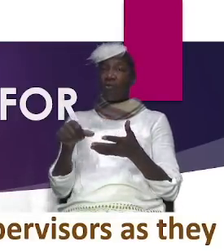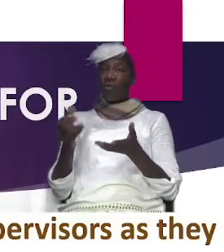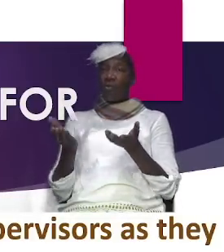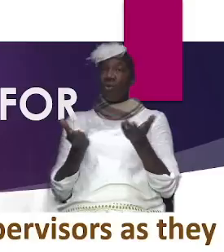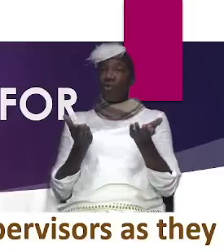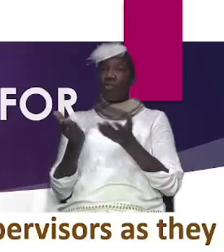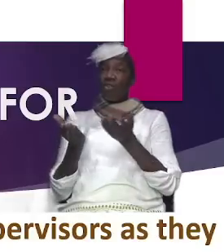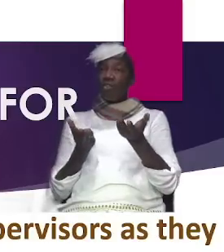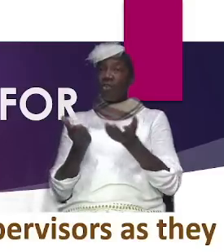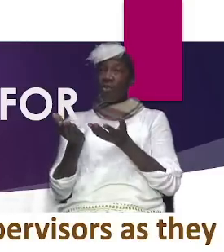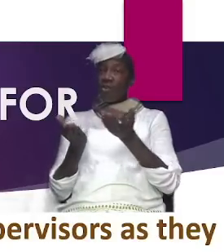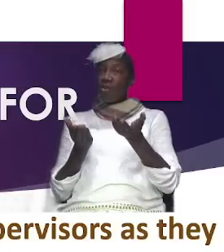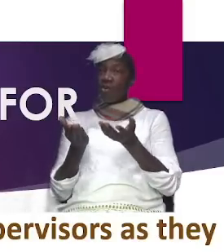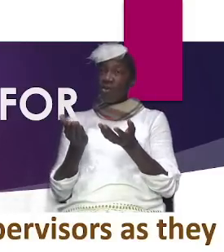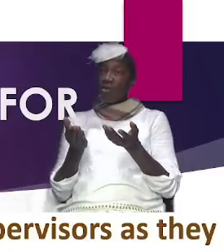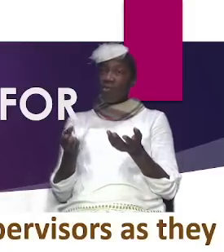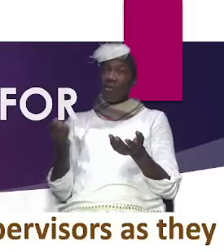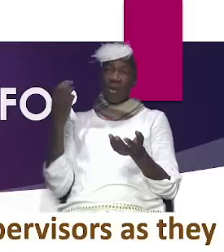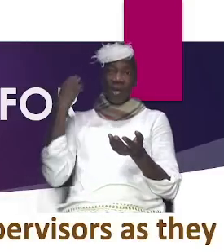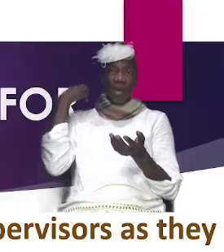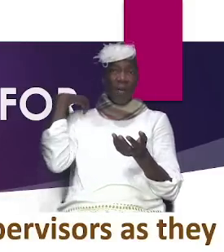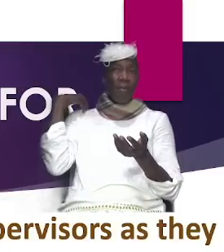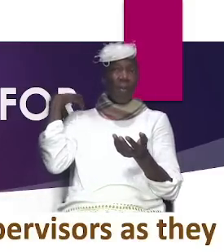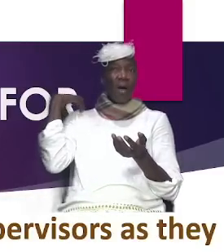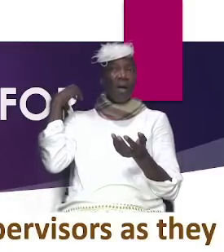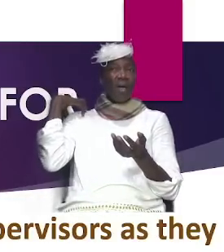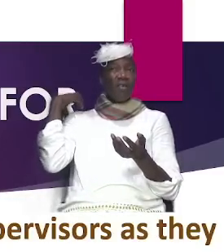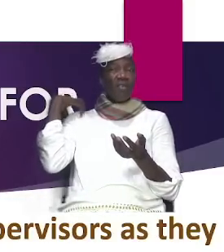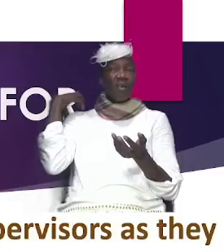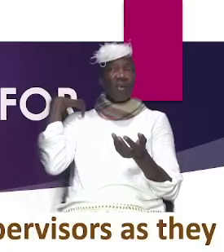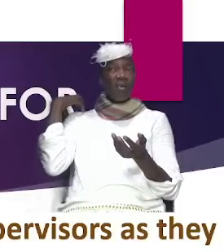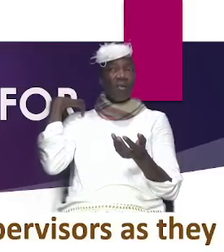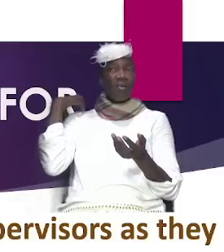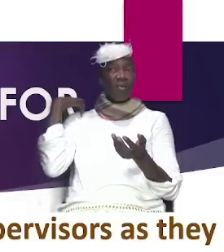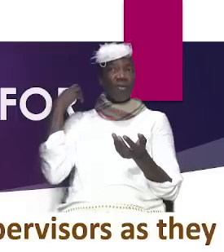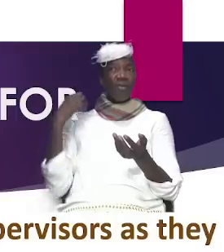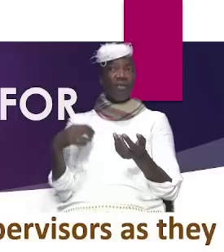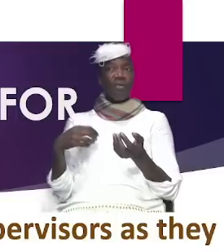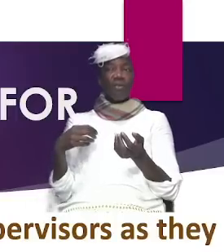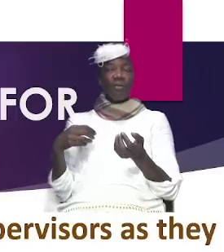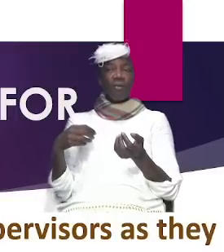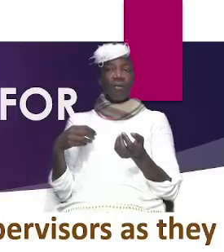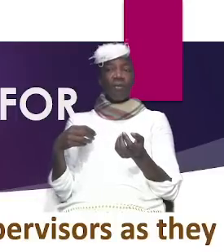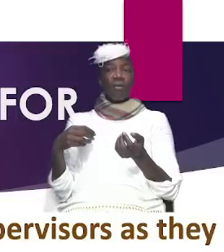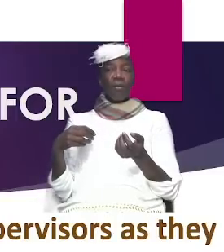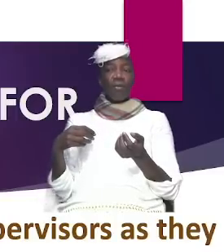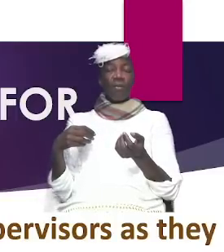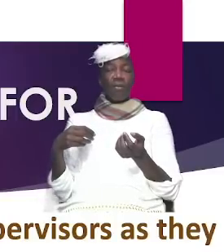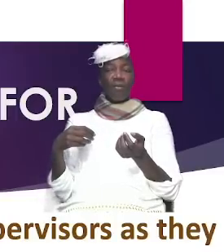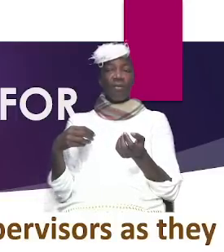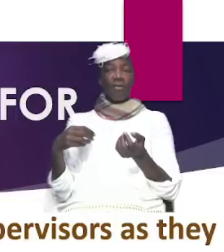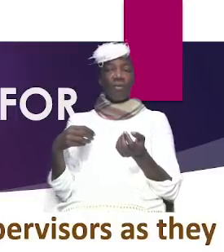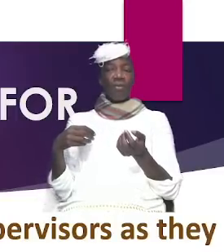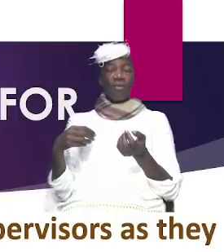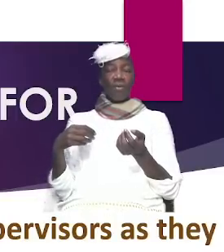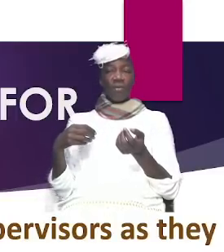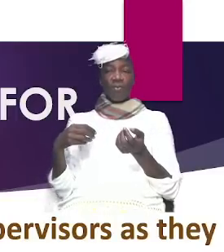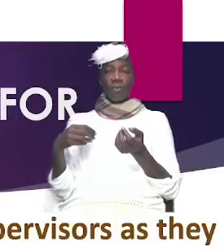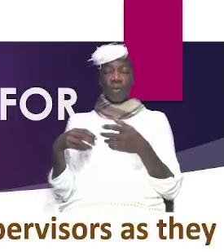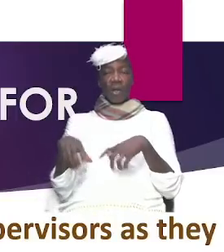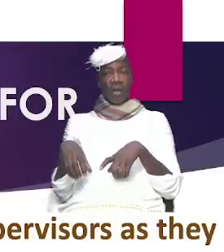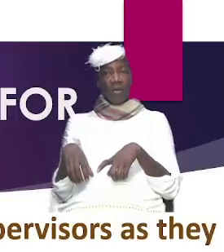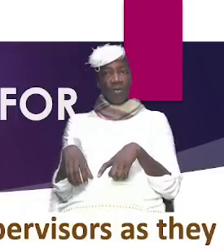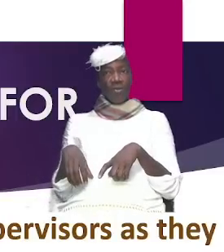their masters or their supervisors or their heads or whatever it was that, you know, the person that were in charge of